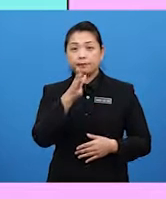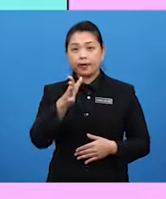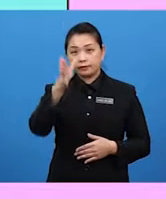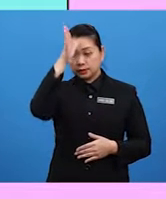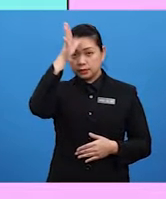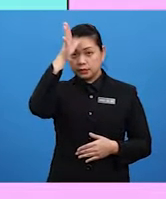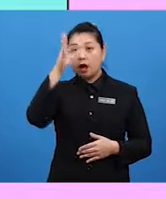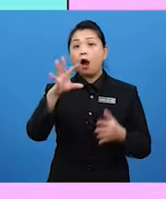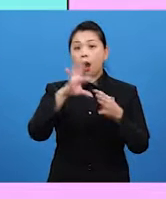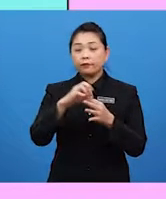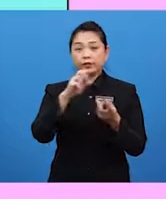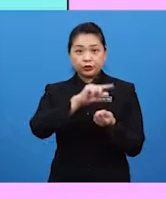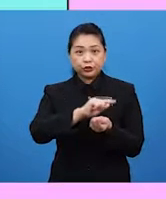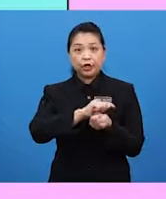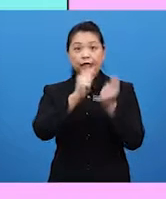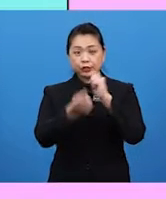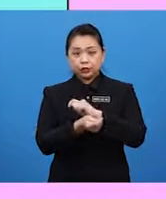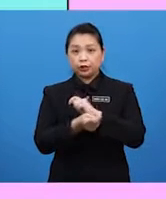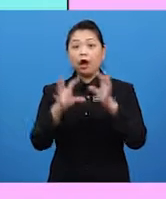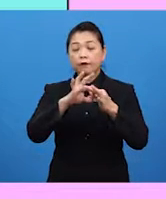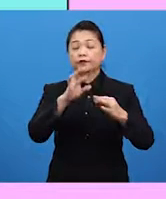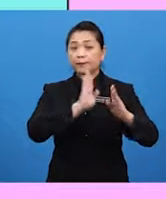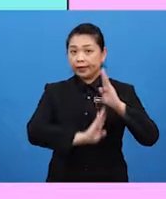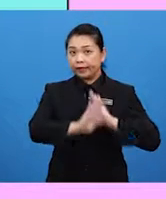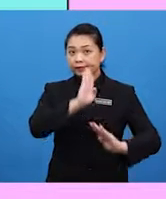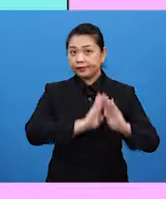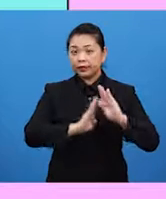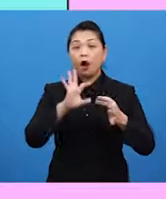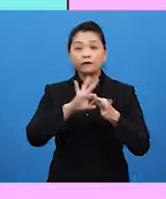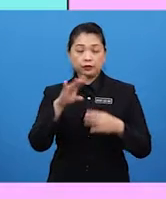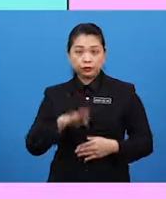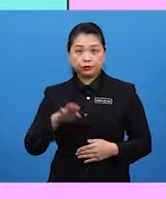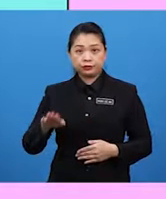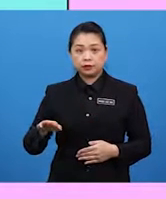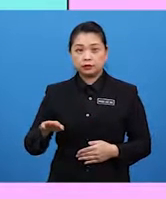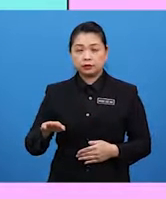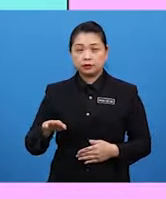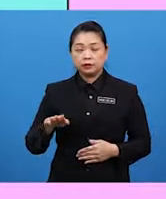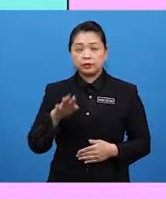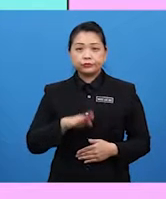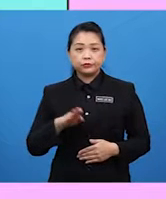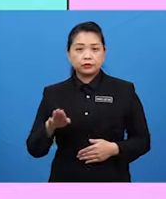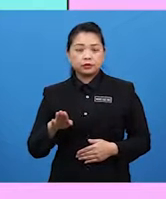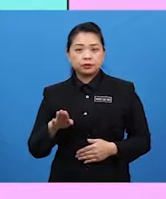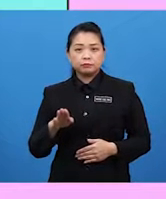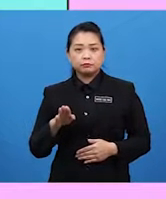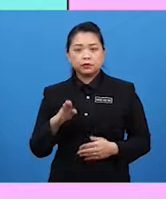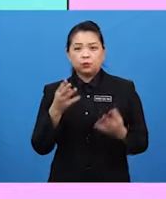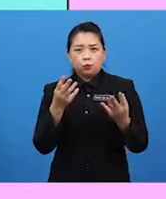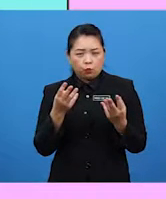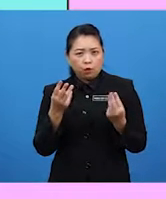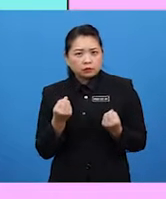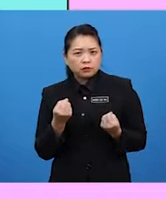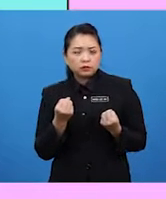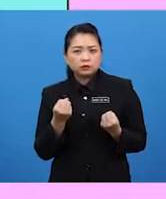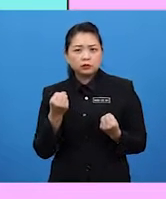his behavior. He also wonders whether his child had injured during sports that